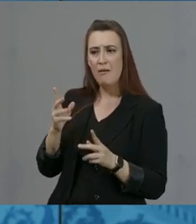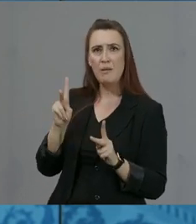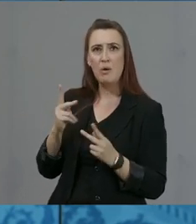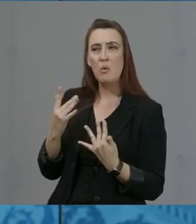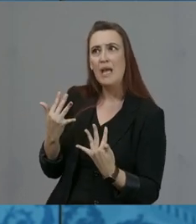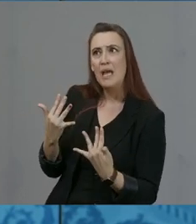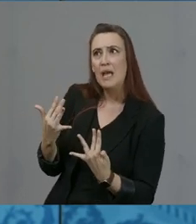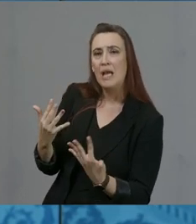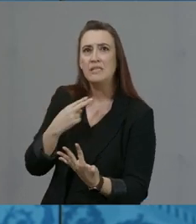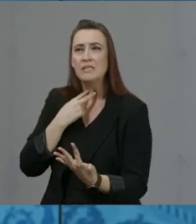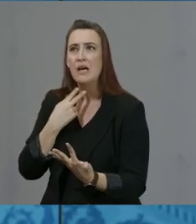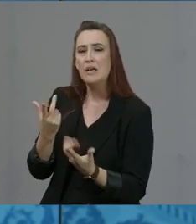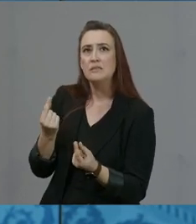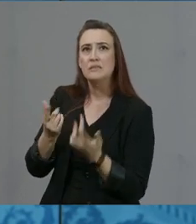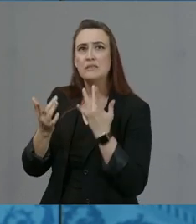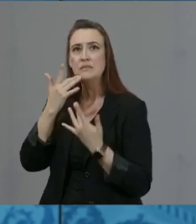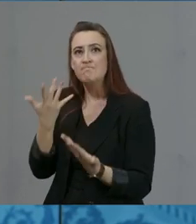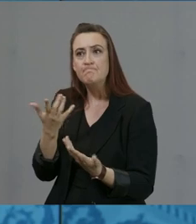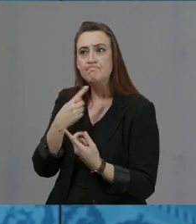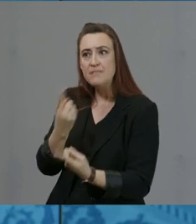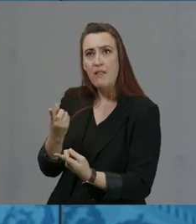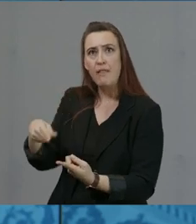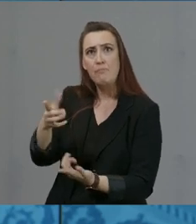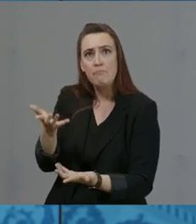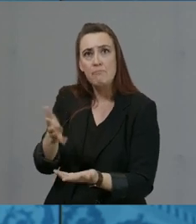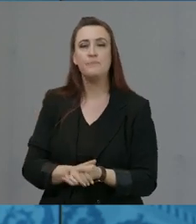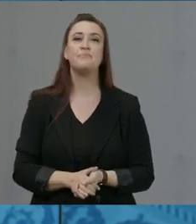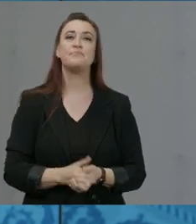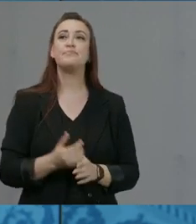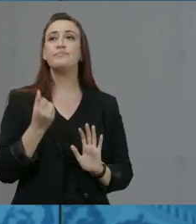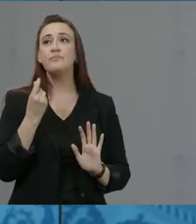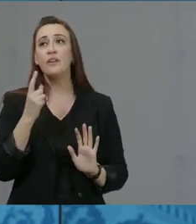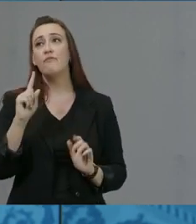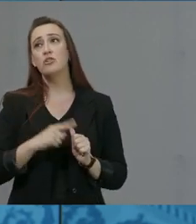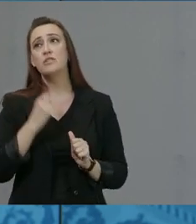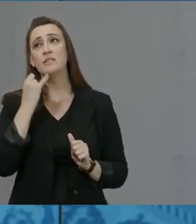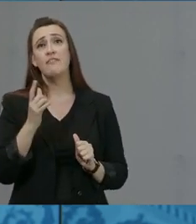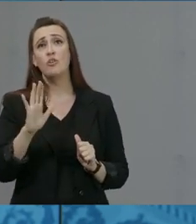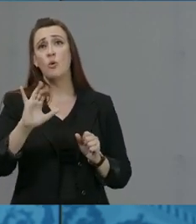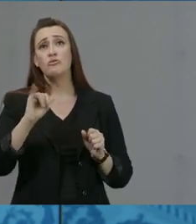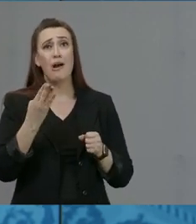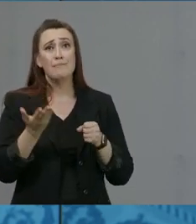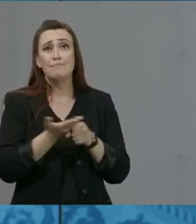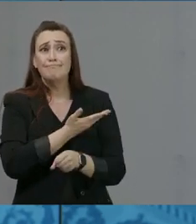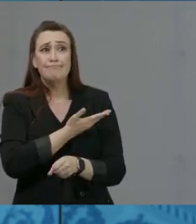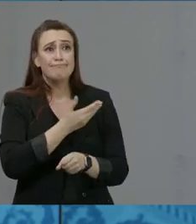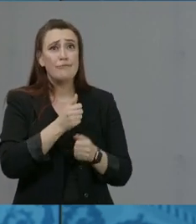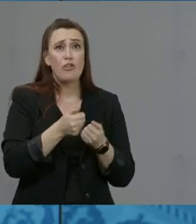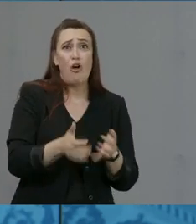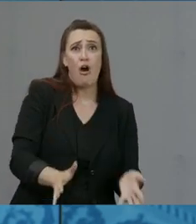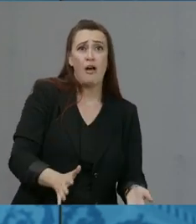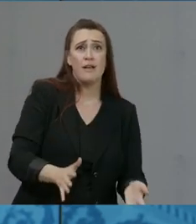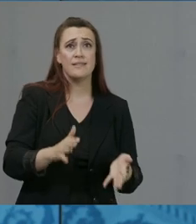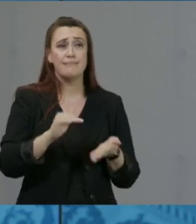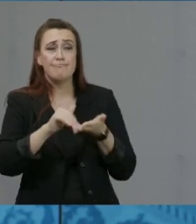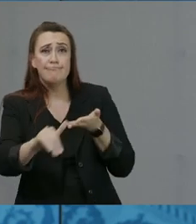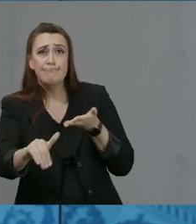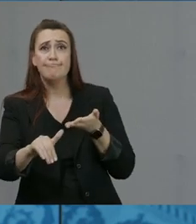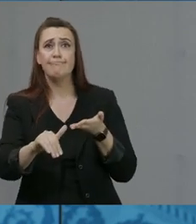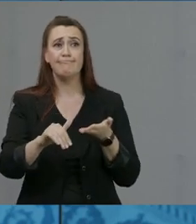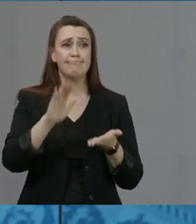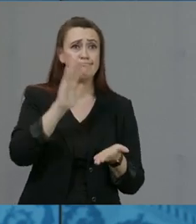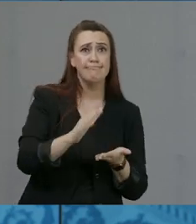I want to say to everyone in Arizona that's lost a job or has had a reduction in income, my